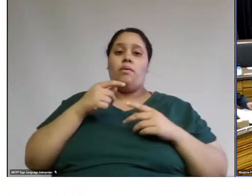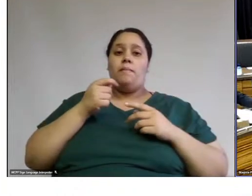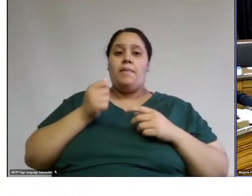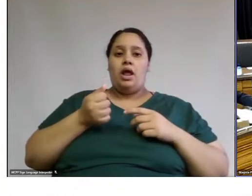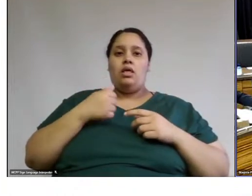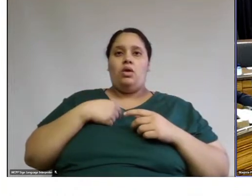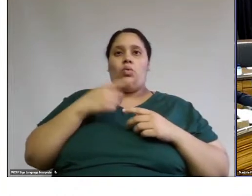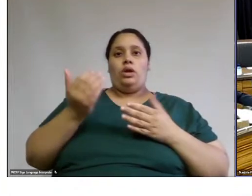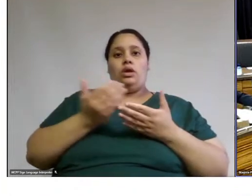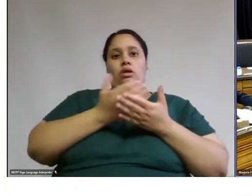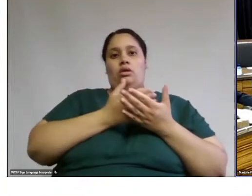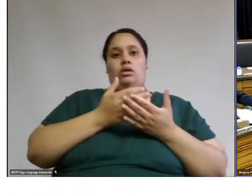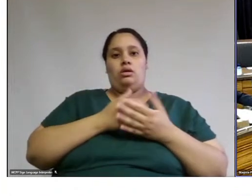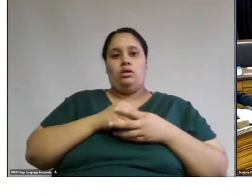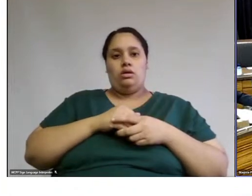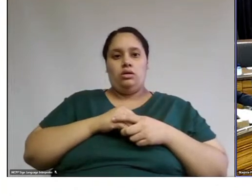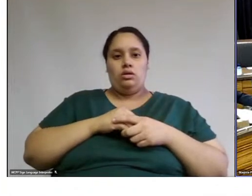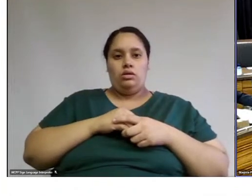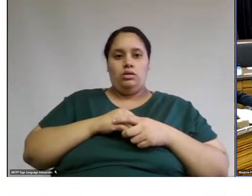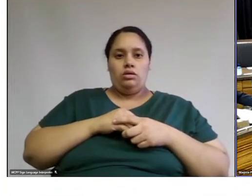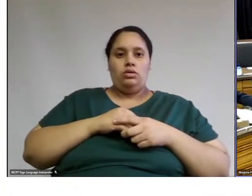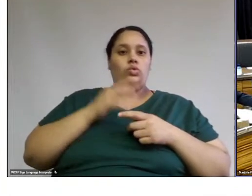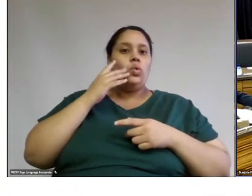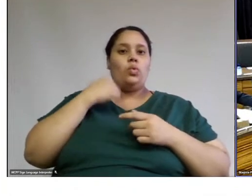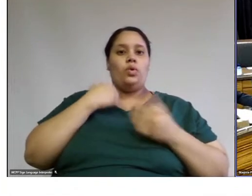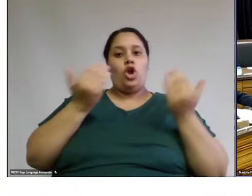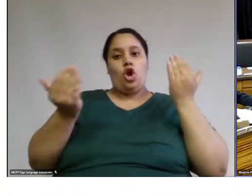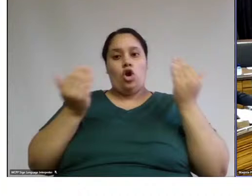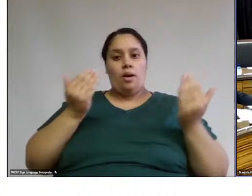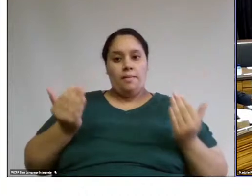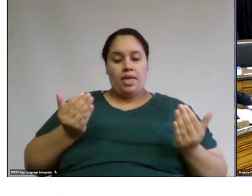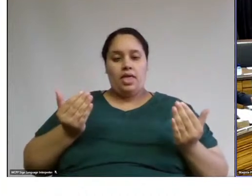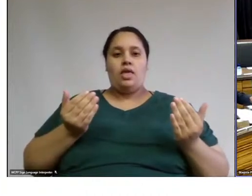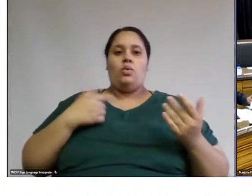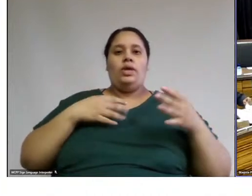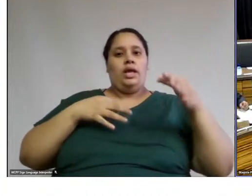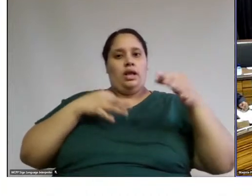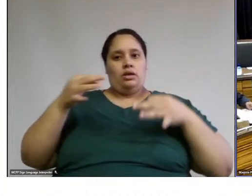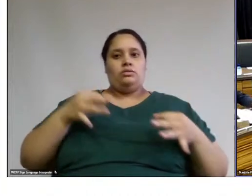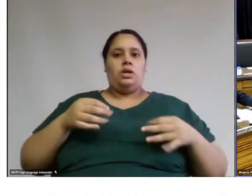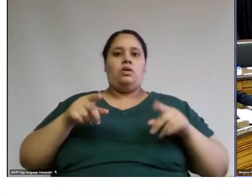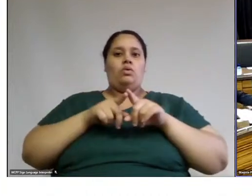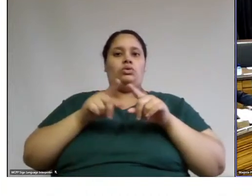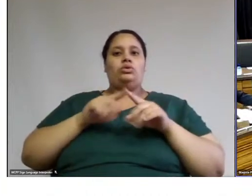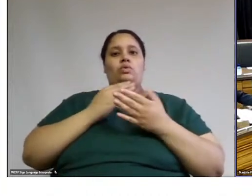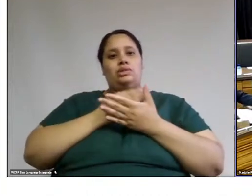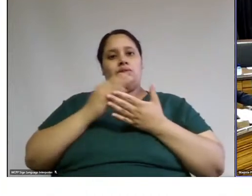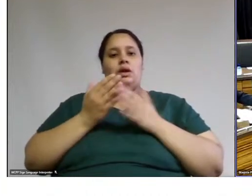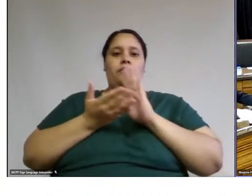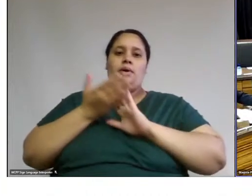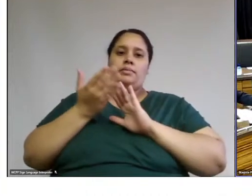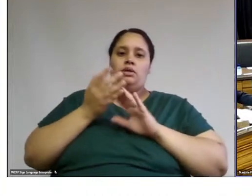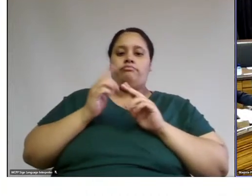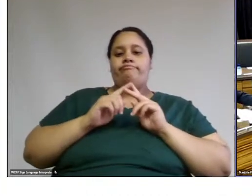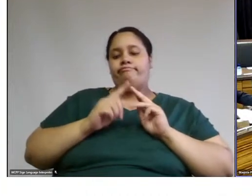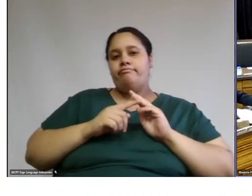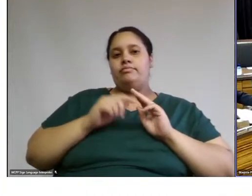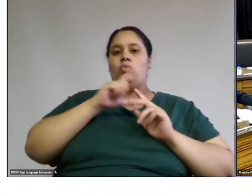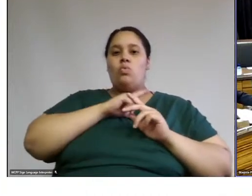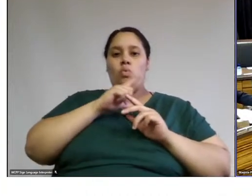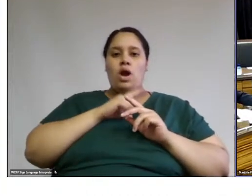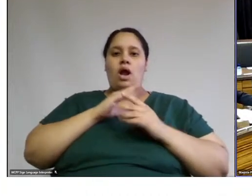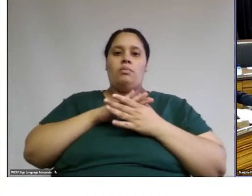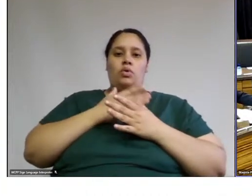own expenditure in the previous year. So when you compare it, I think that explains some of the upticks in relation to some